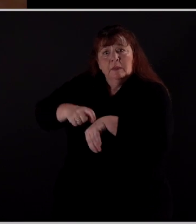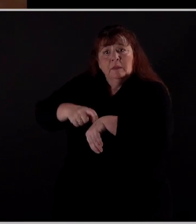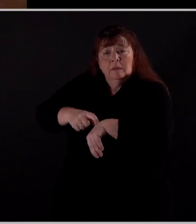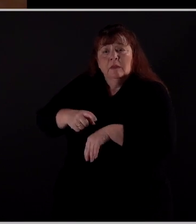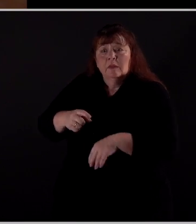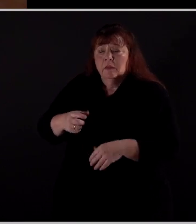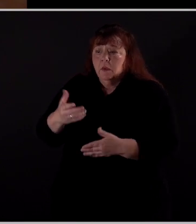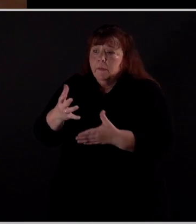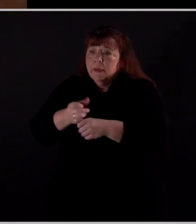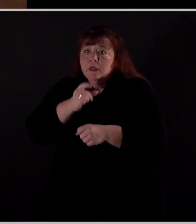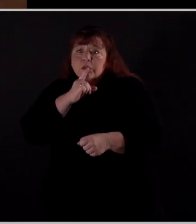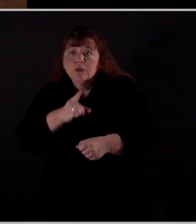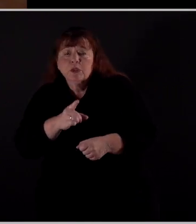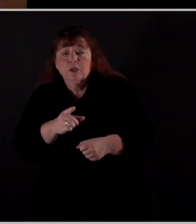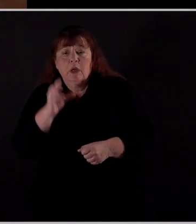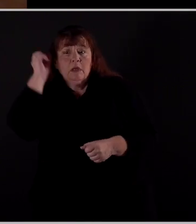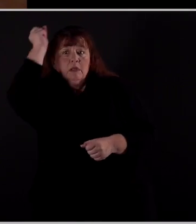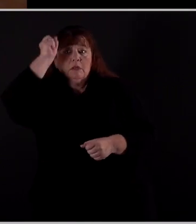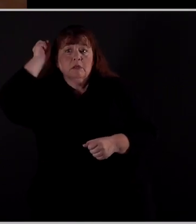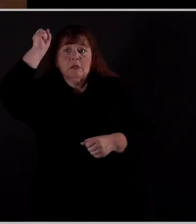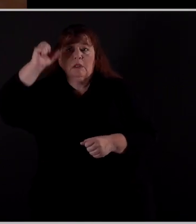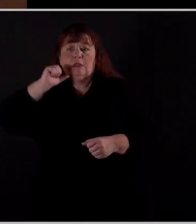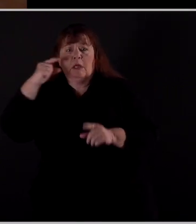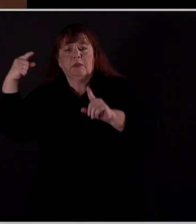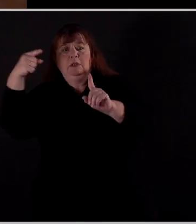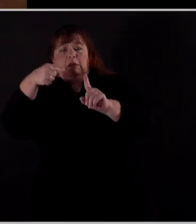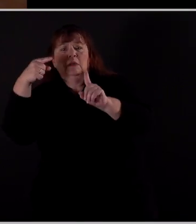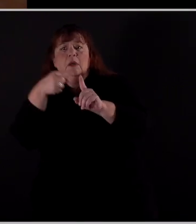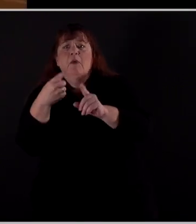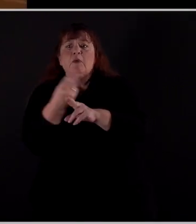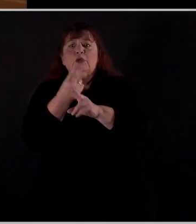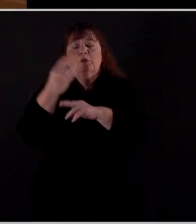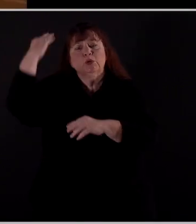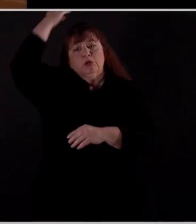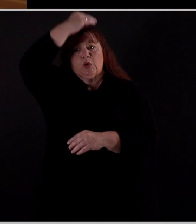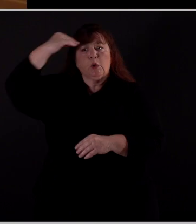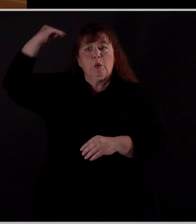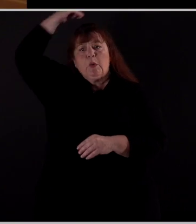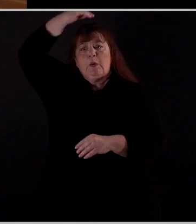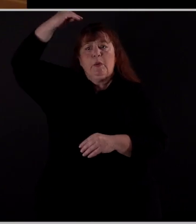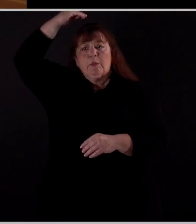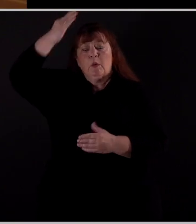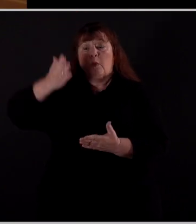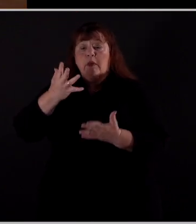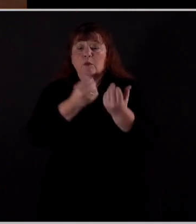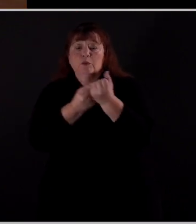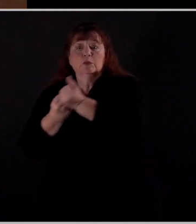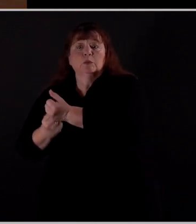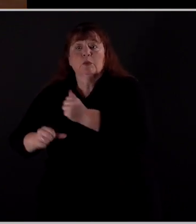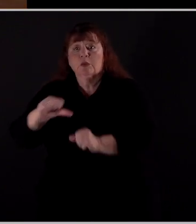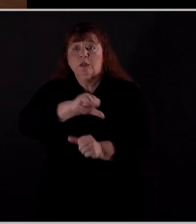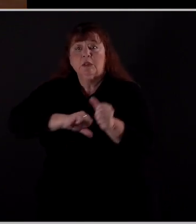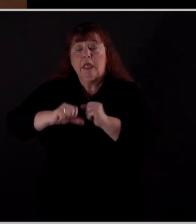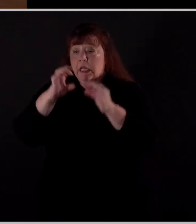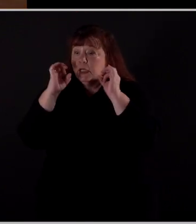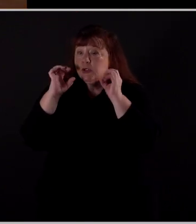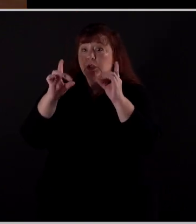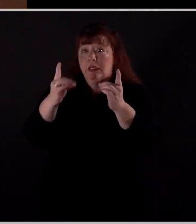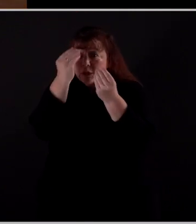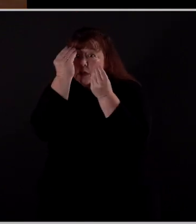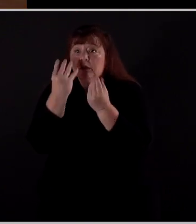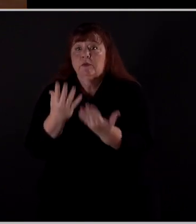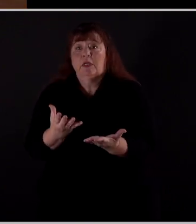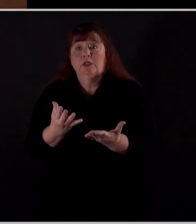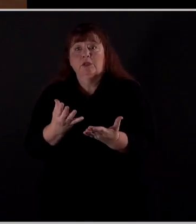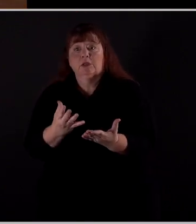or making sure that our Sikh community is not getting targeted for wearing turbans. We're all there for each other. Education and